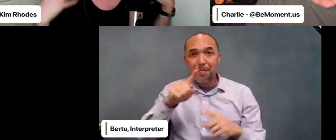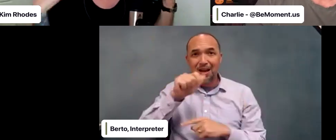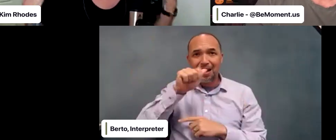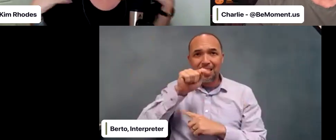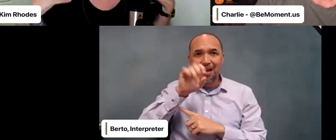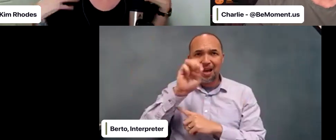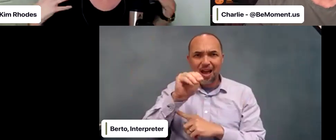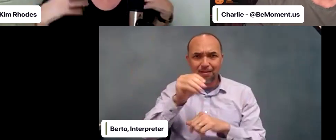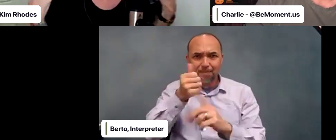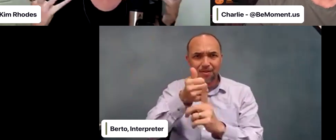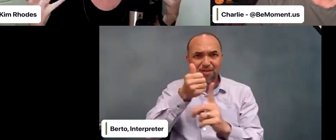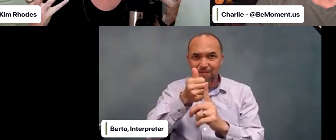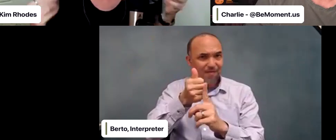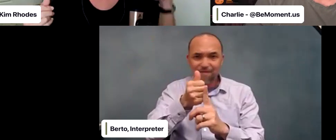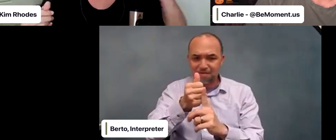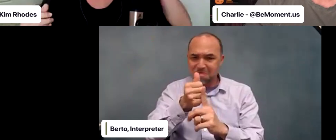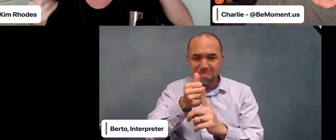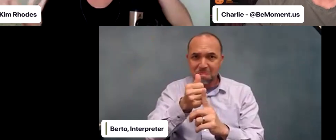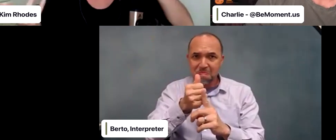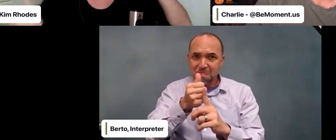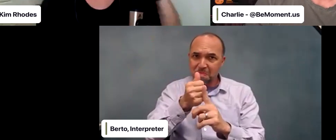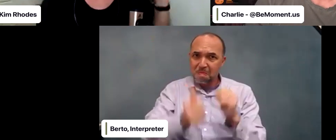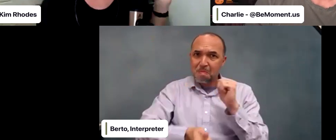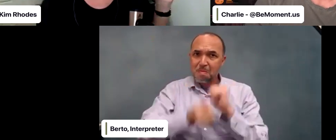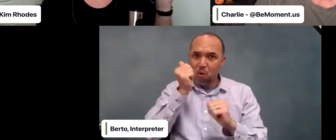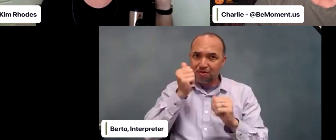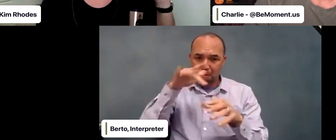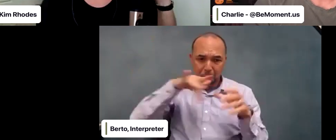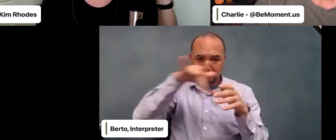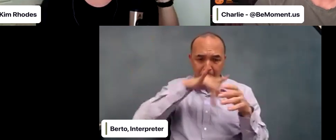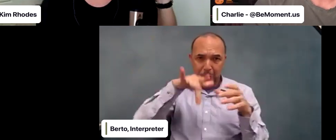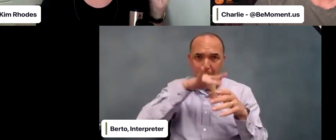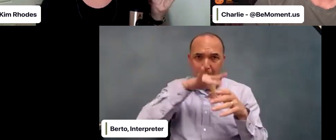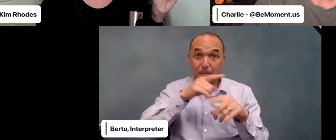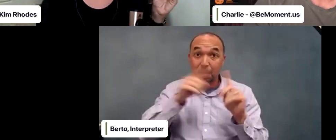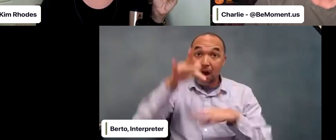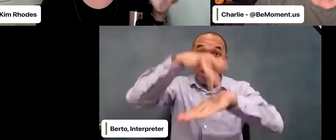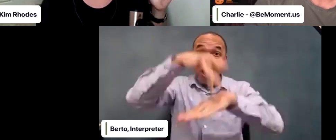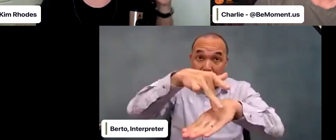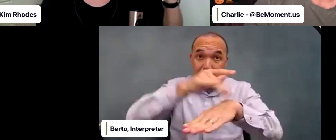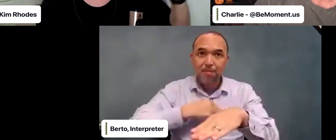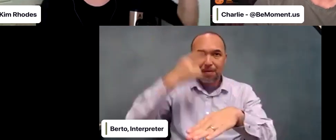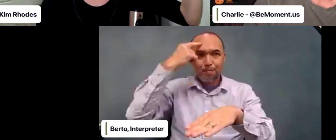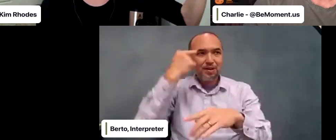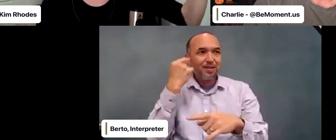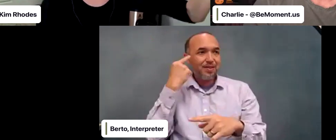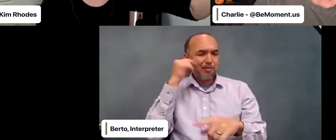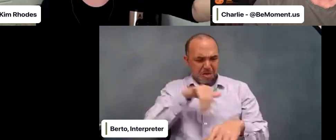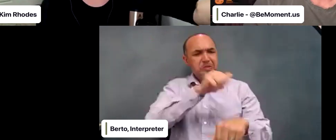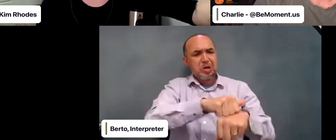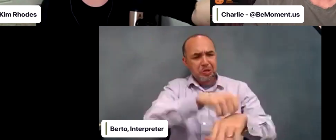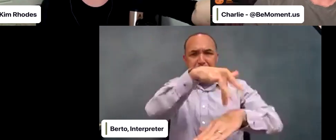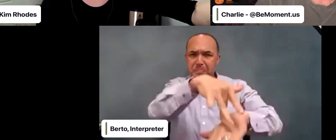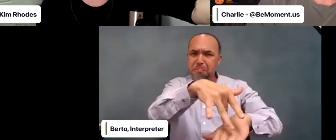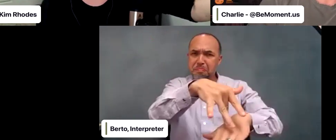I touch it and my brain interprets it as solid. I believe that there are